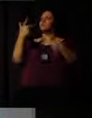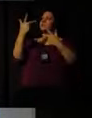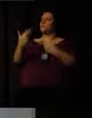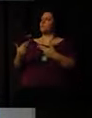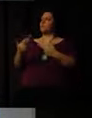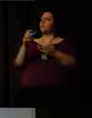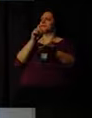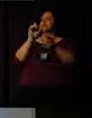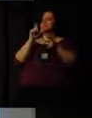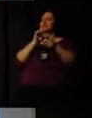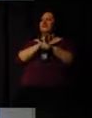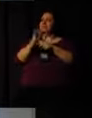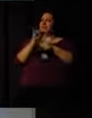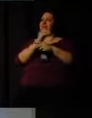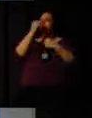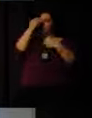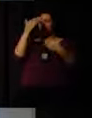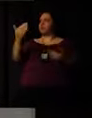Obrigado.